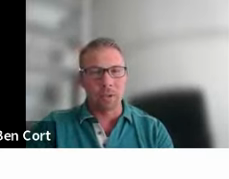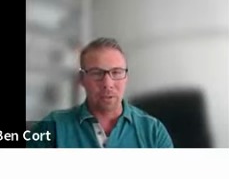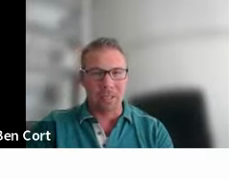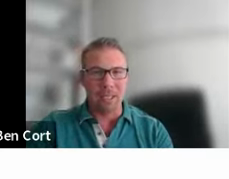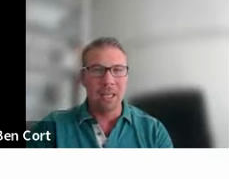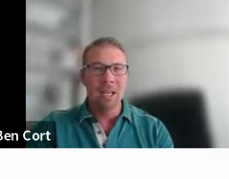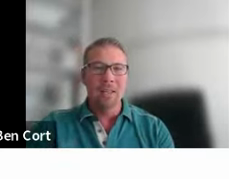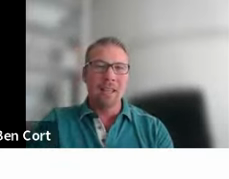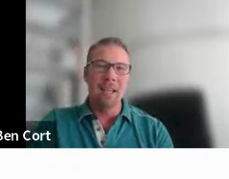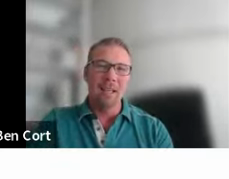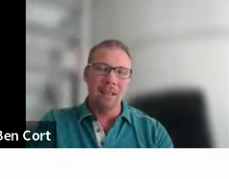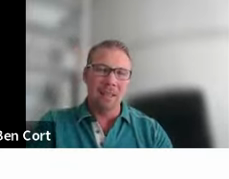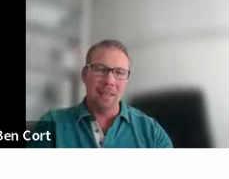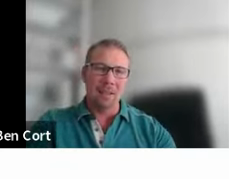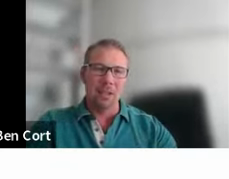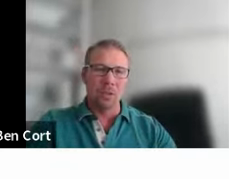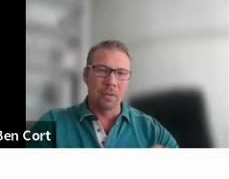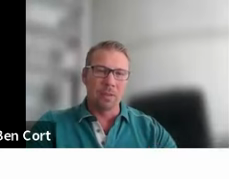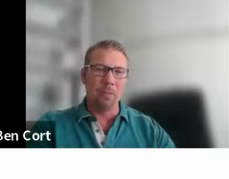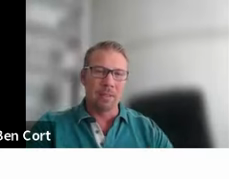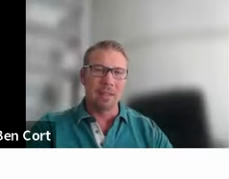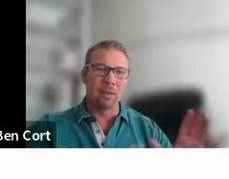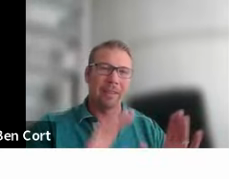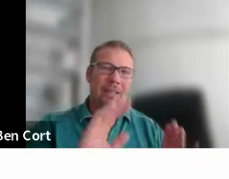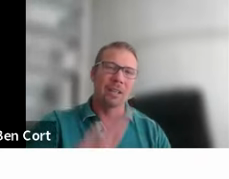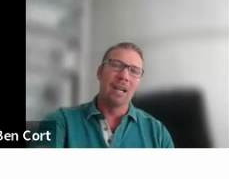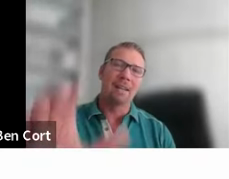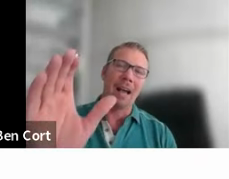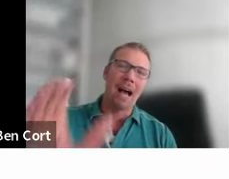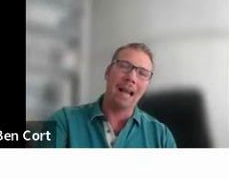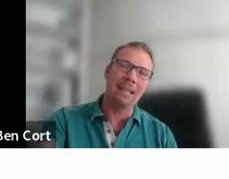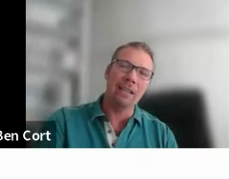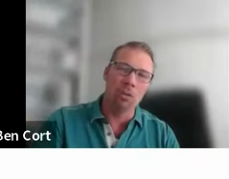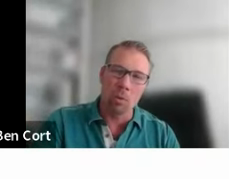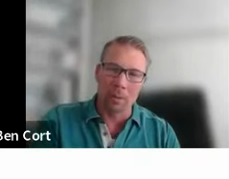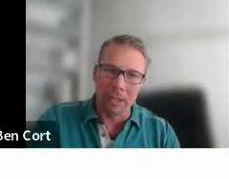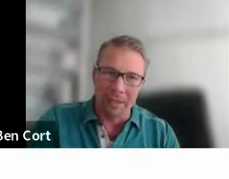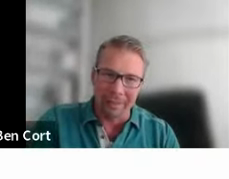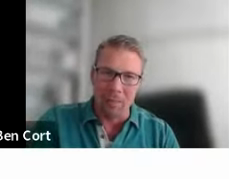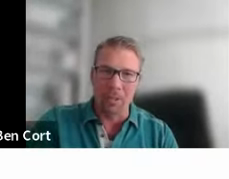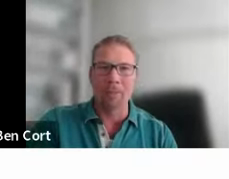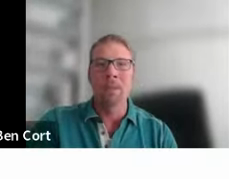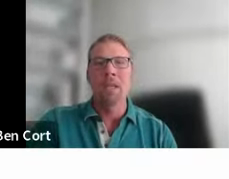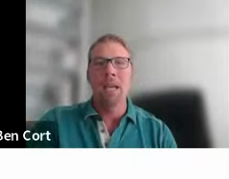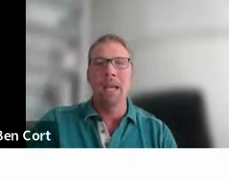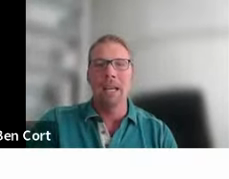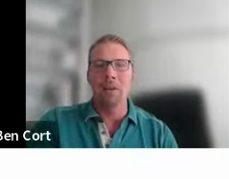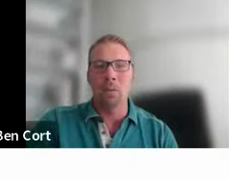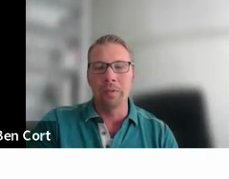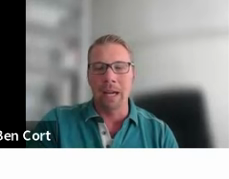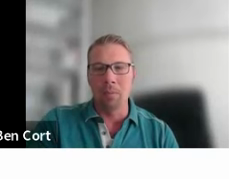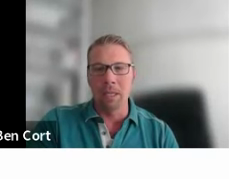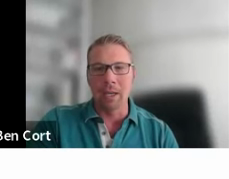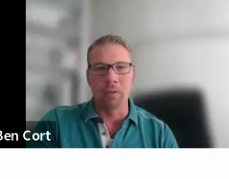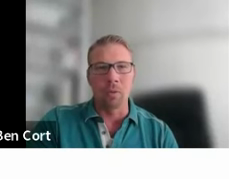to 2013, the conclusion of this big study was like, look, it's highly comorbid and disabling, and